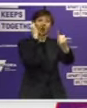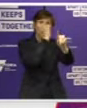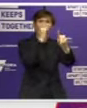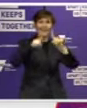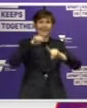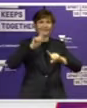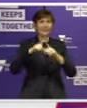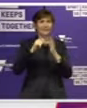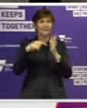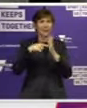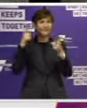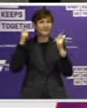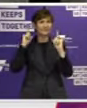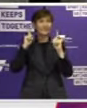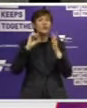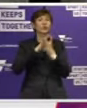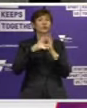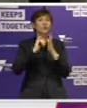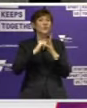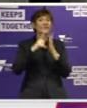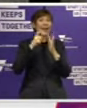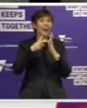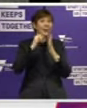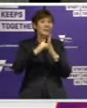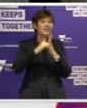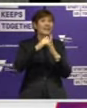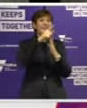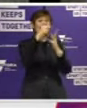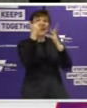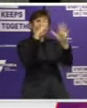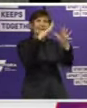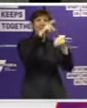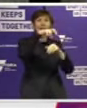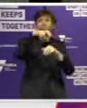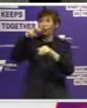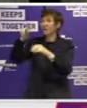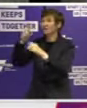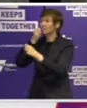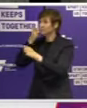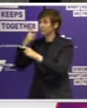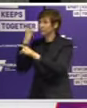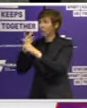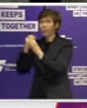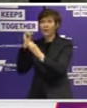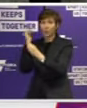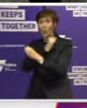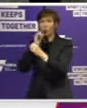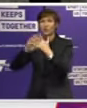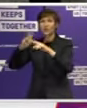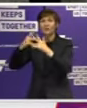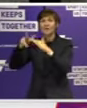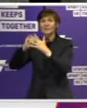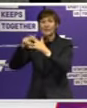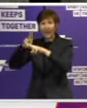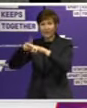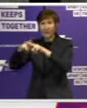and communicated the decision in depth to your Chief of Staff, so says his evidence, and spoke to Simon Femister, so says